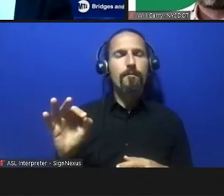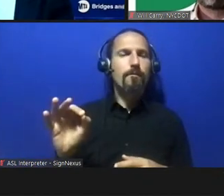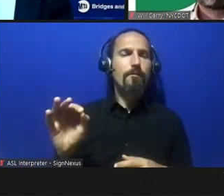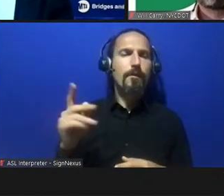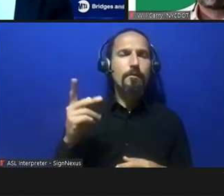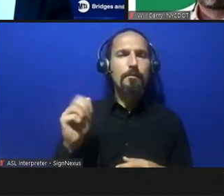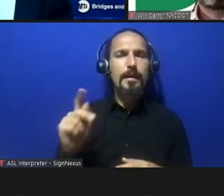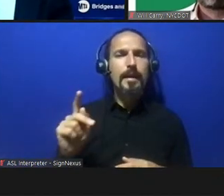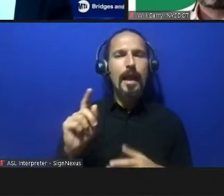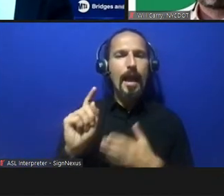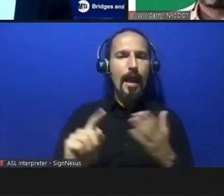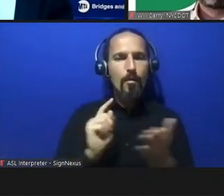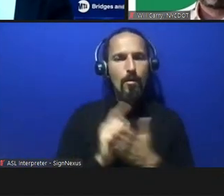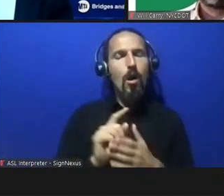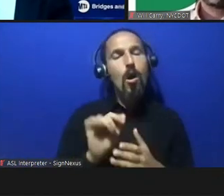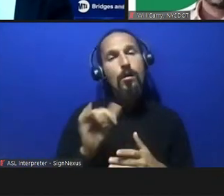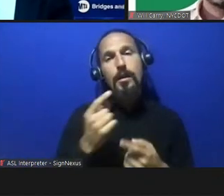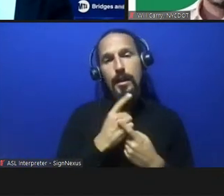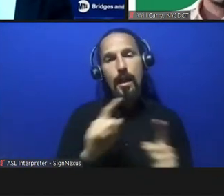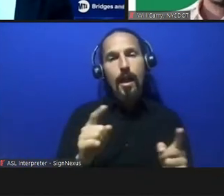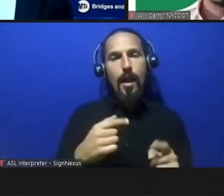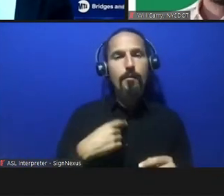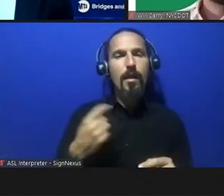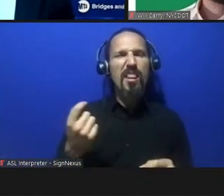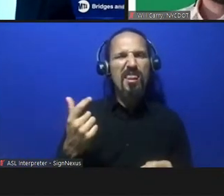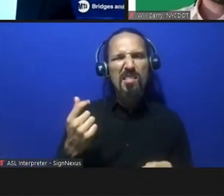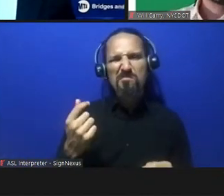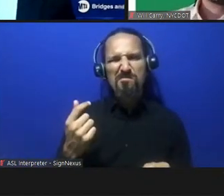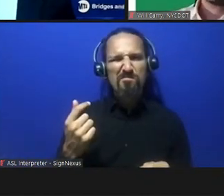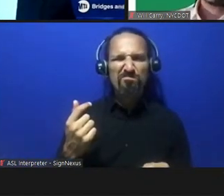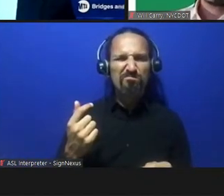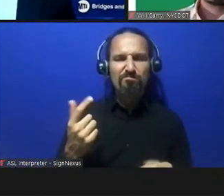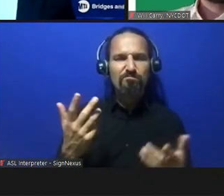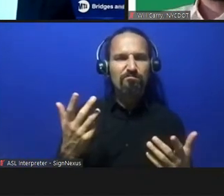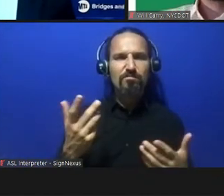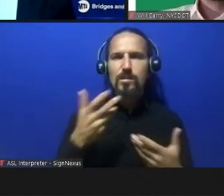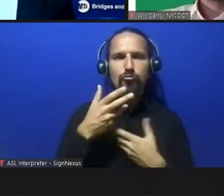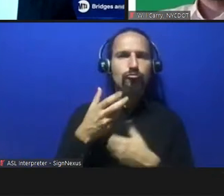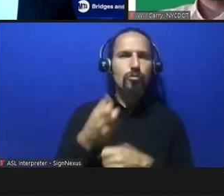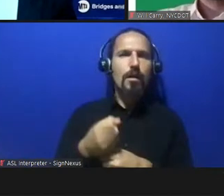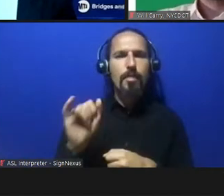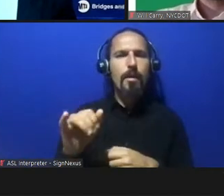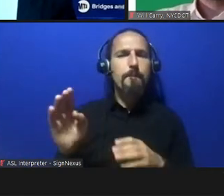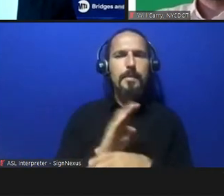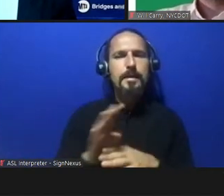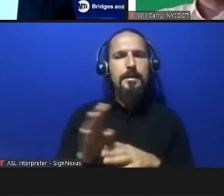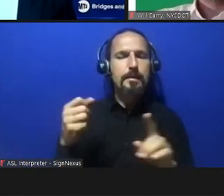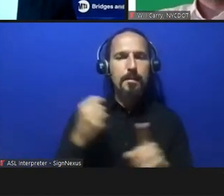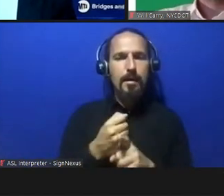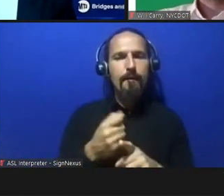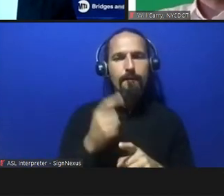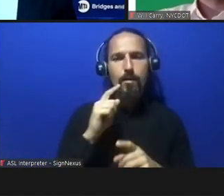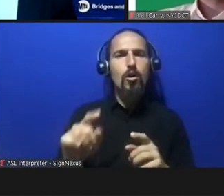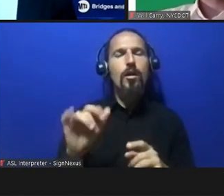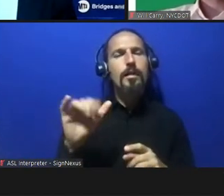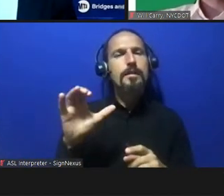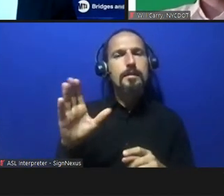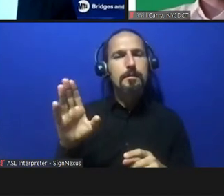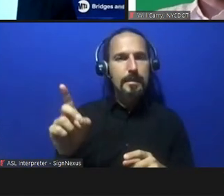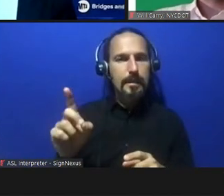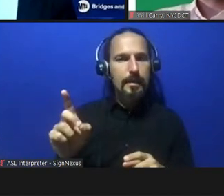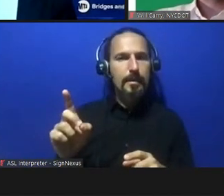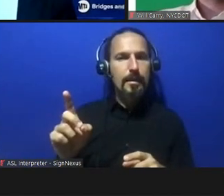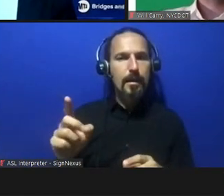uh finally i have to mention that i'm a little skeptical of the the business impact in the central business district